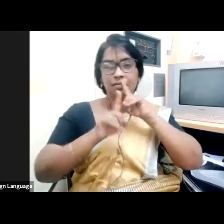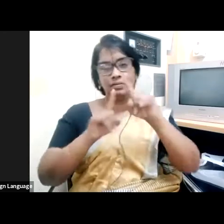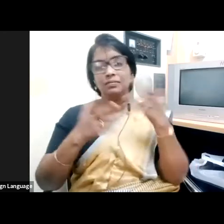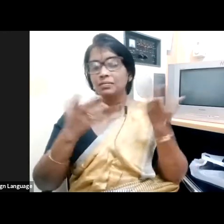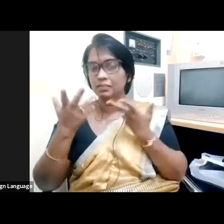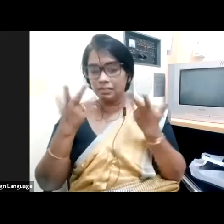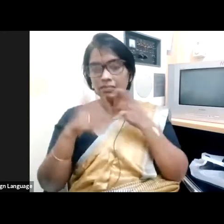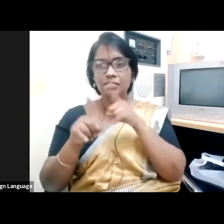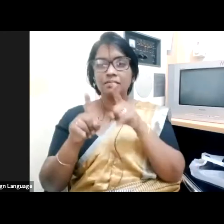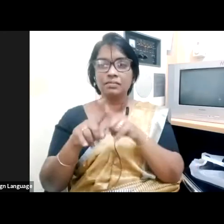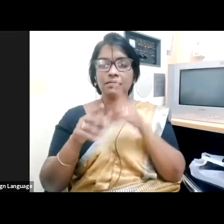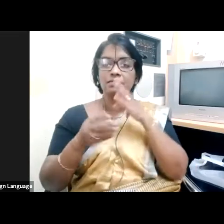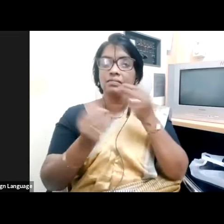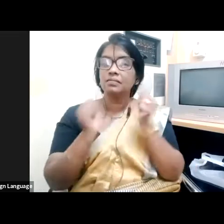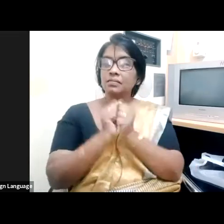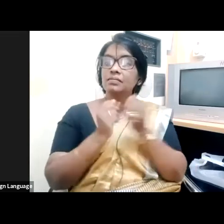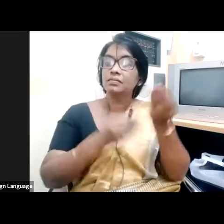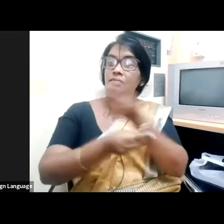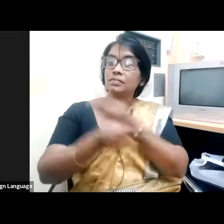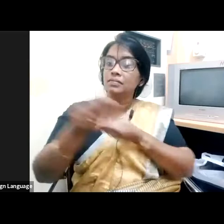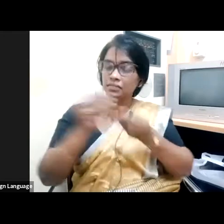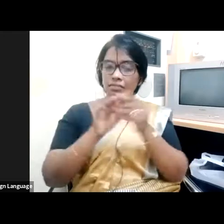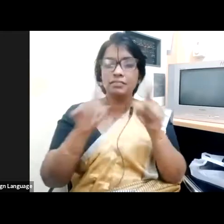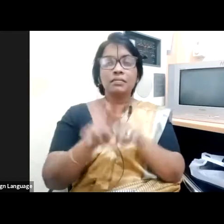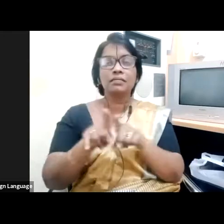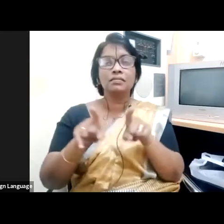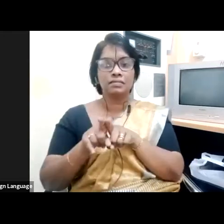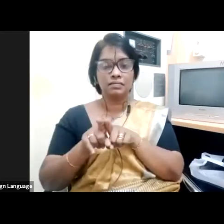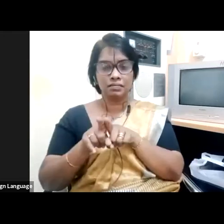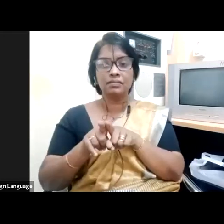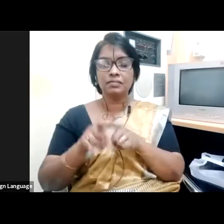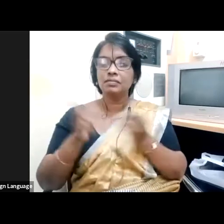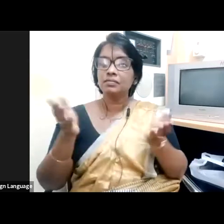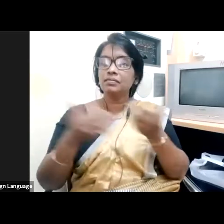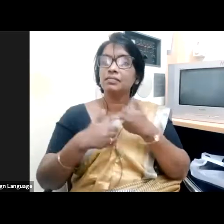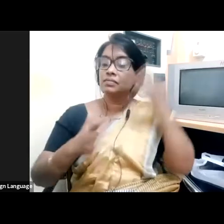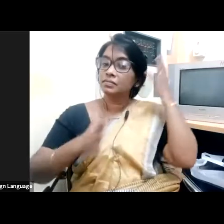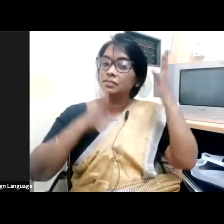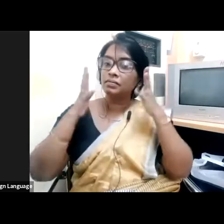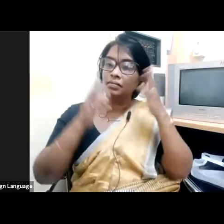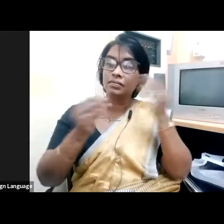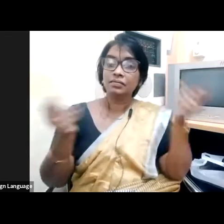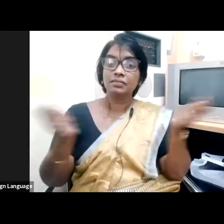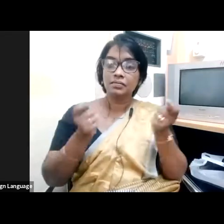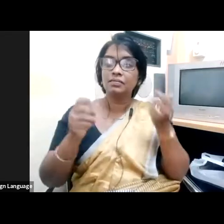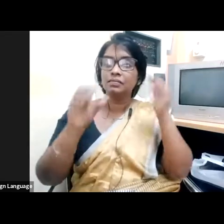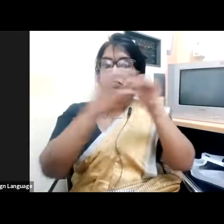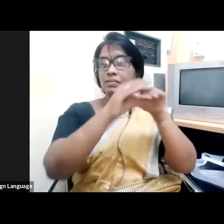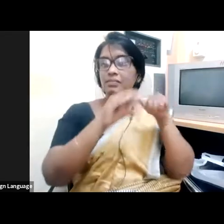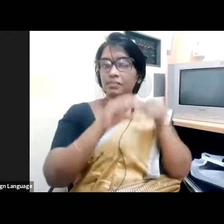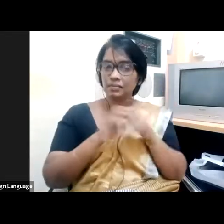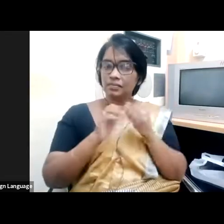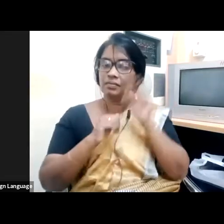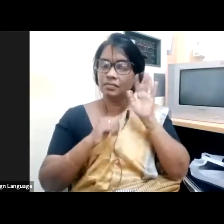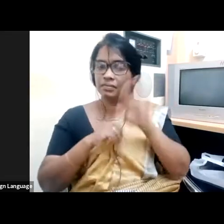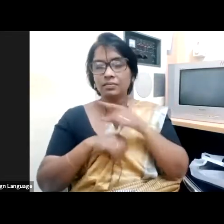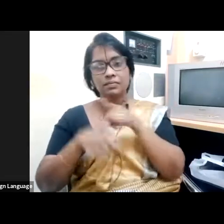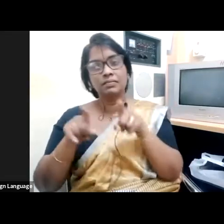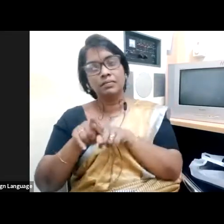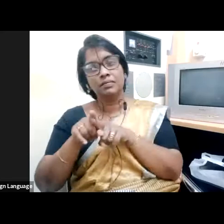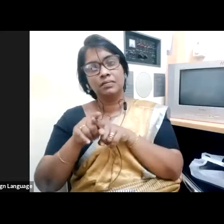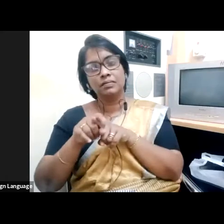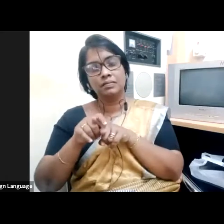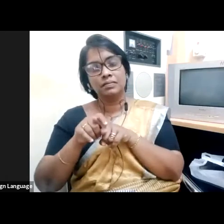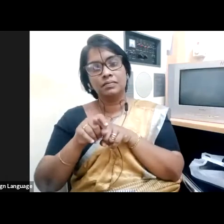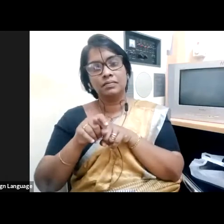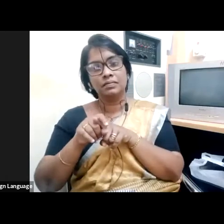we sit at the intersection of global trade. We can see products and services moving by. We essentially manage the flow of